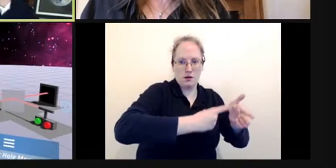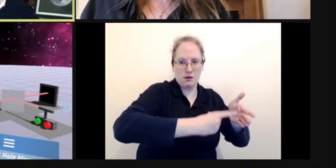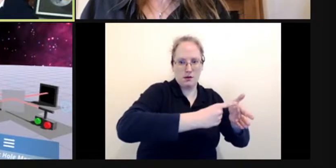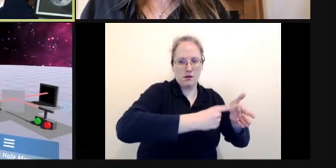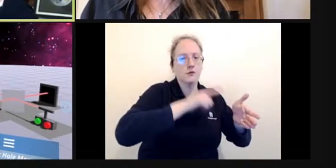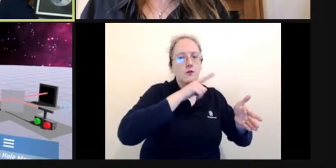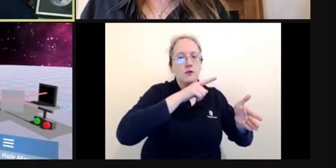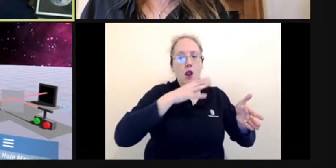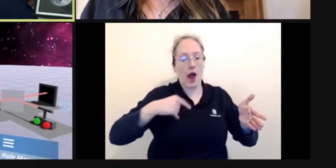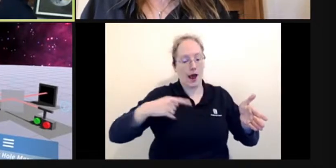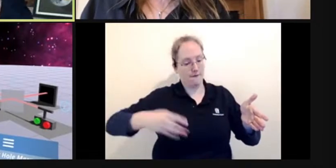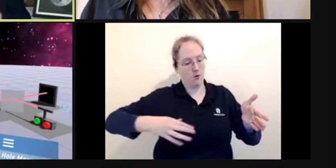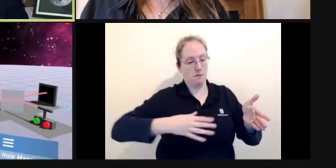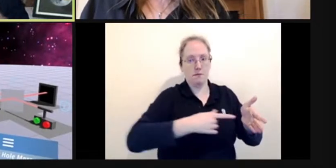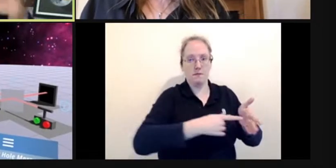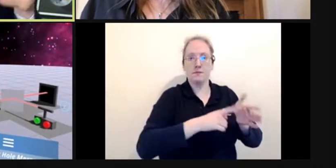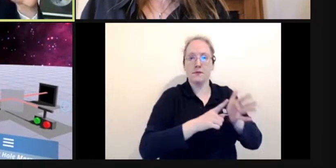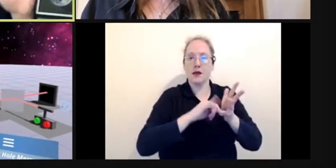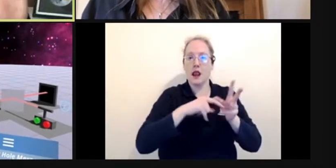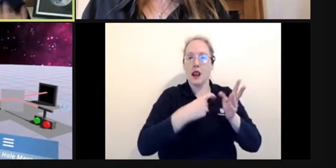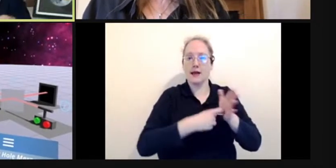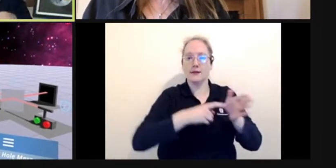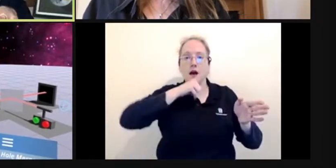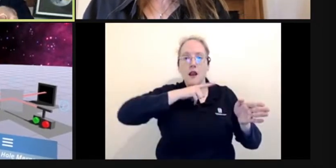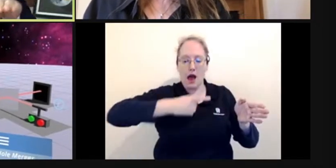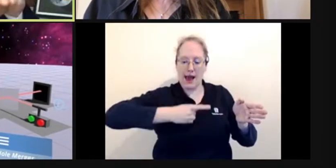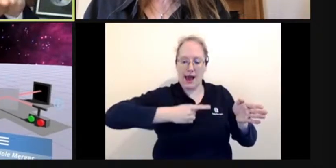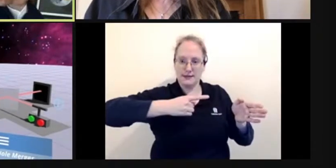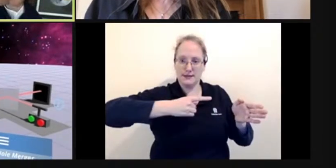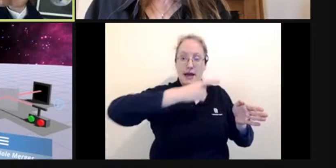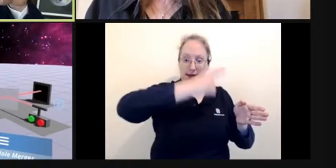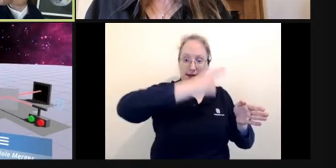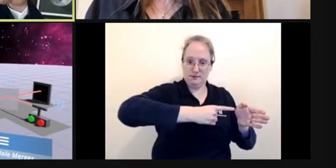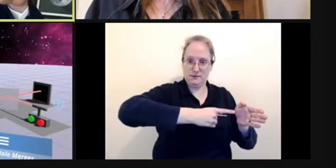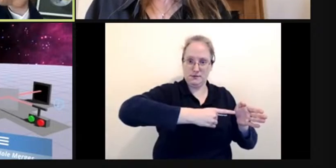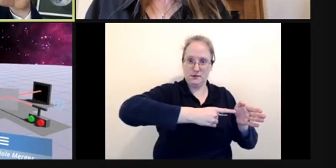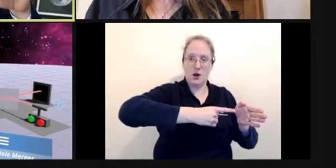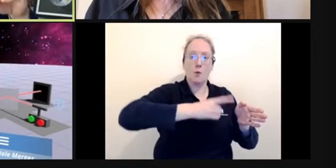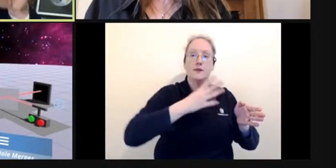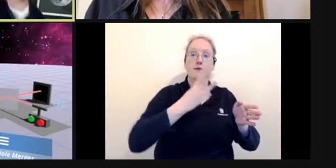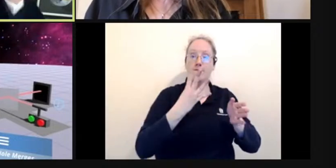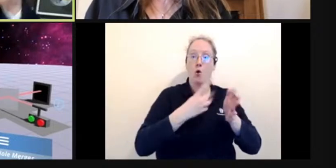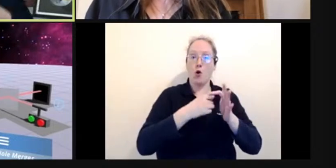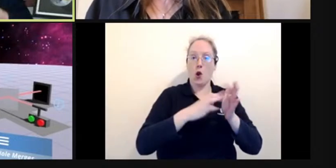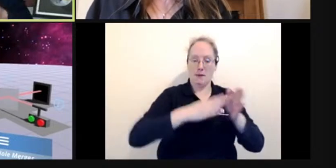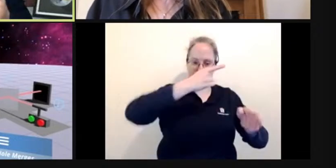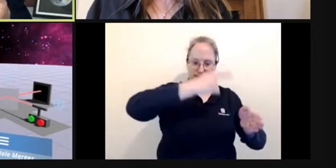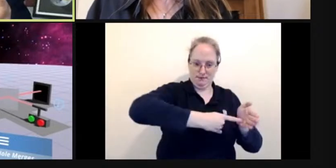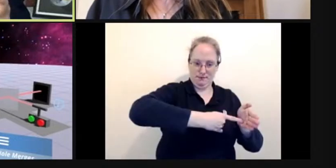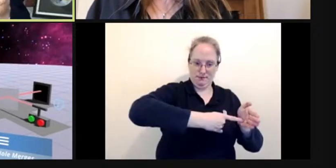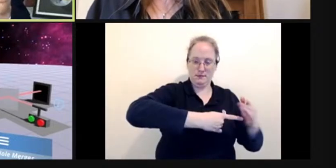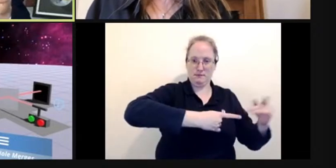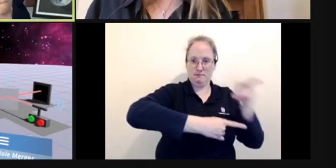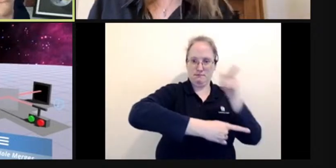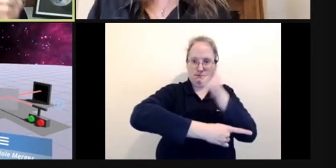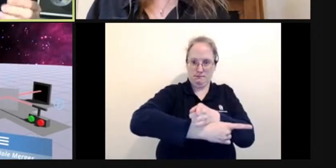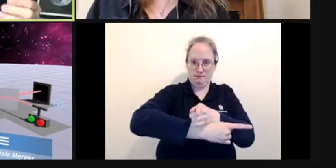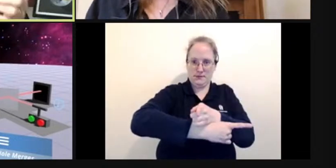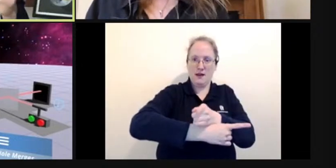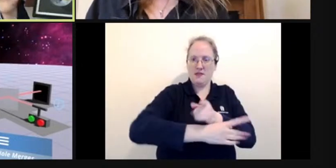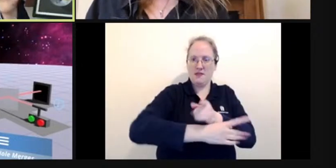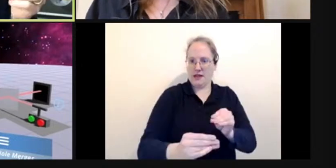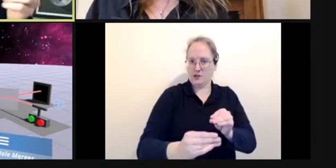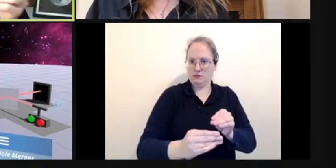the lasers, when it's exactly 4 kilometers, they both cancel out and you get blackness on the